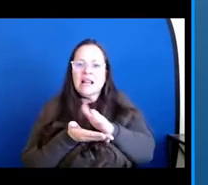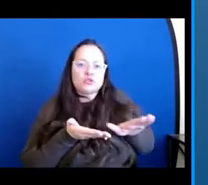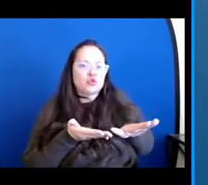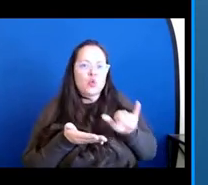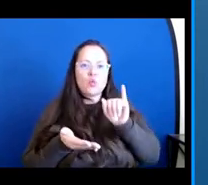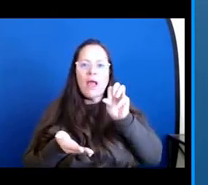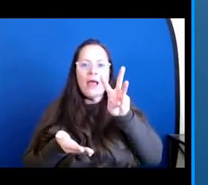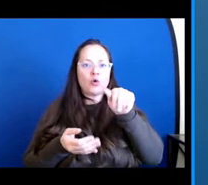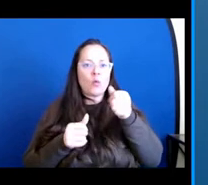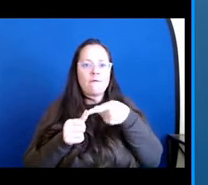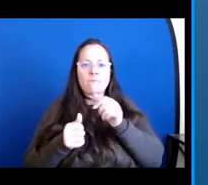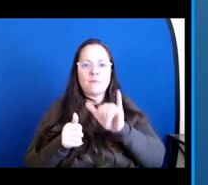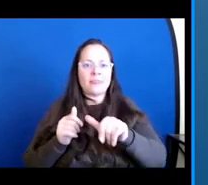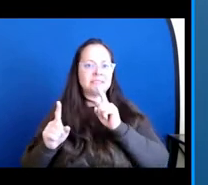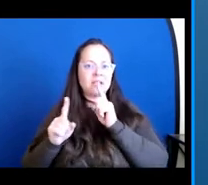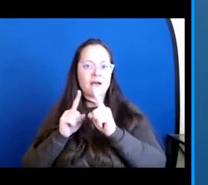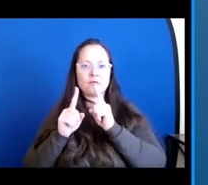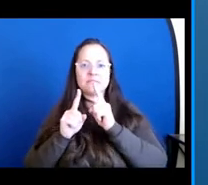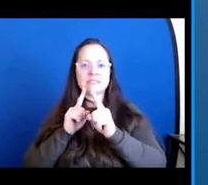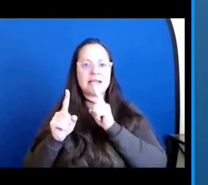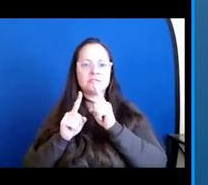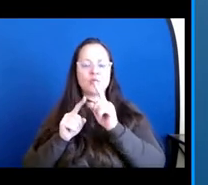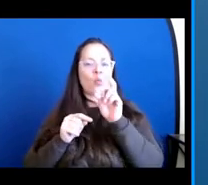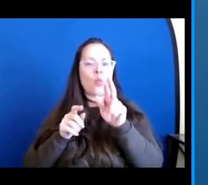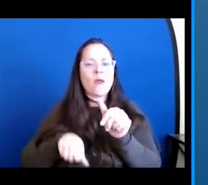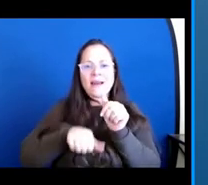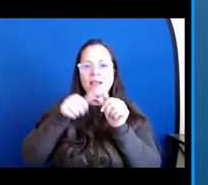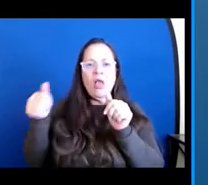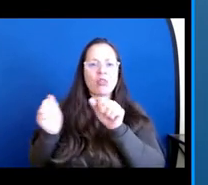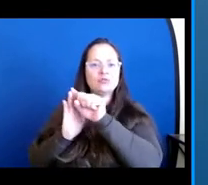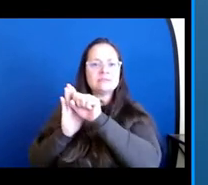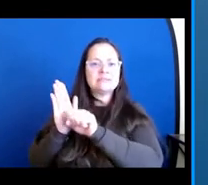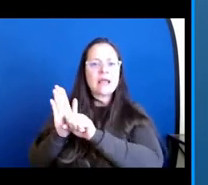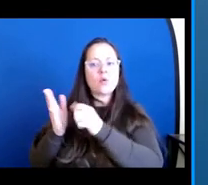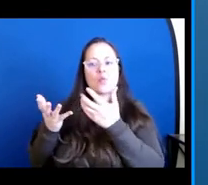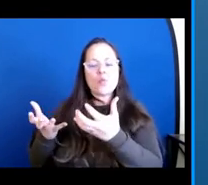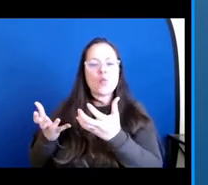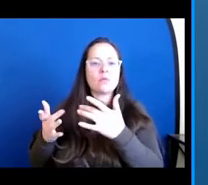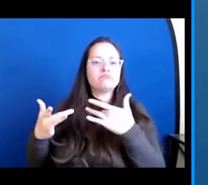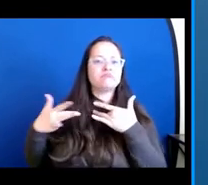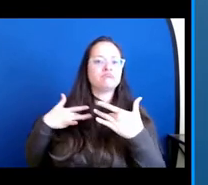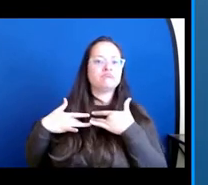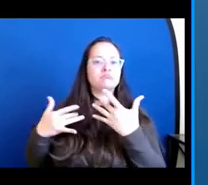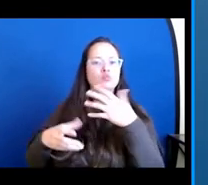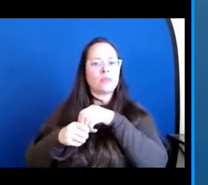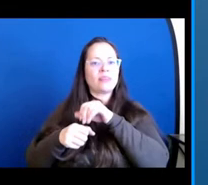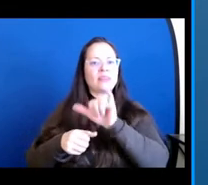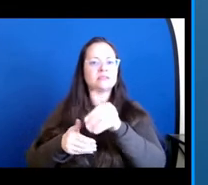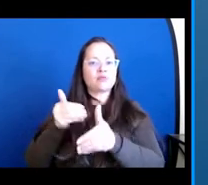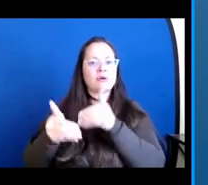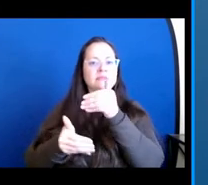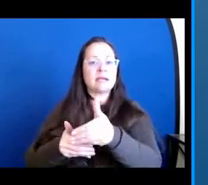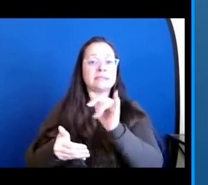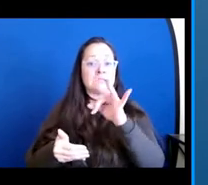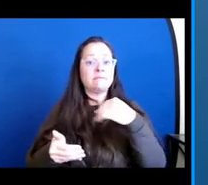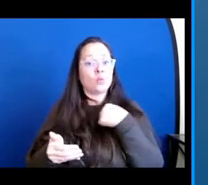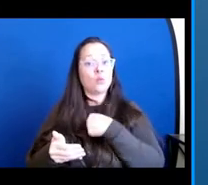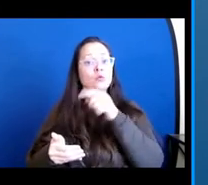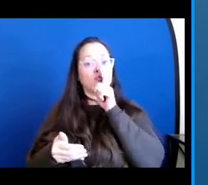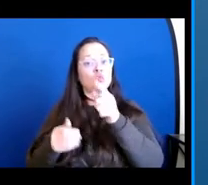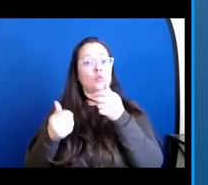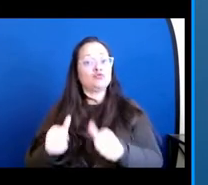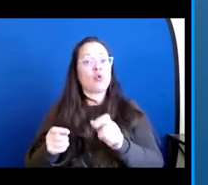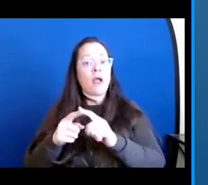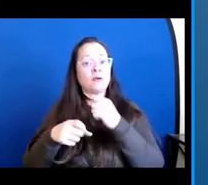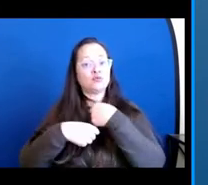conversation or any other state who might be concerned about this processing if we're truly trying to create that